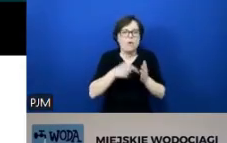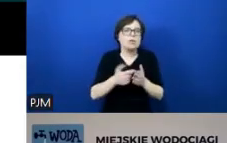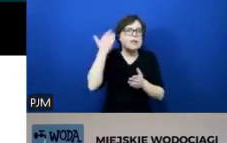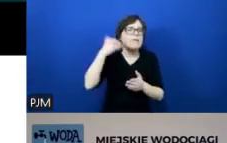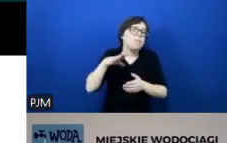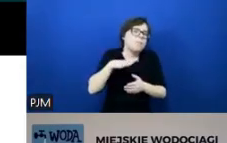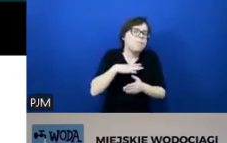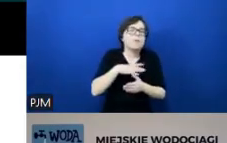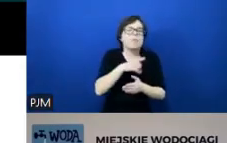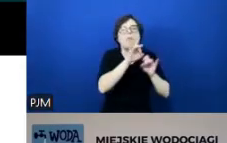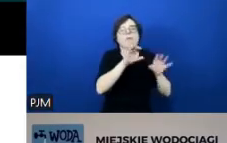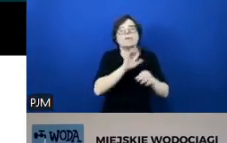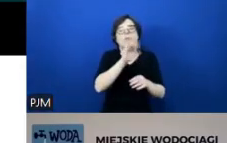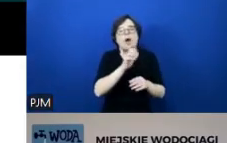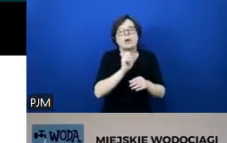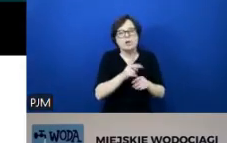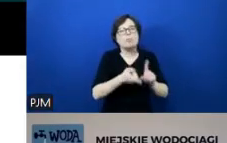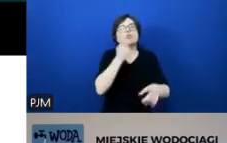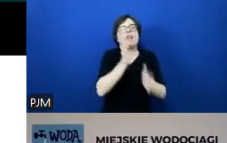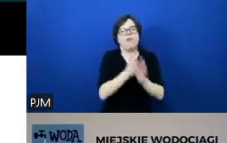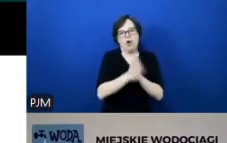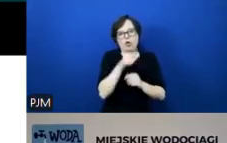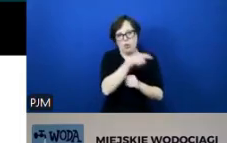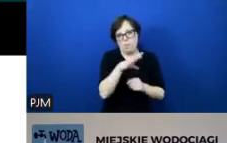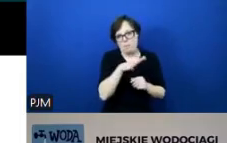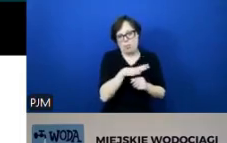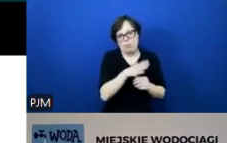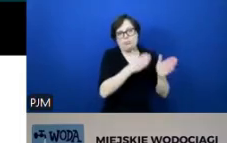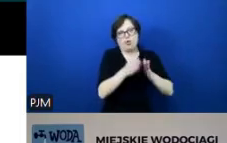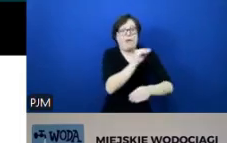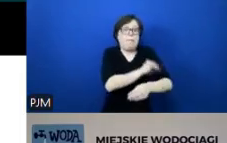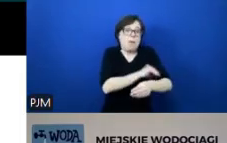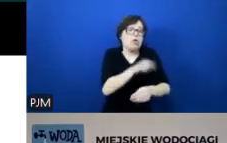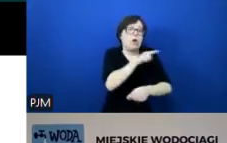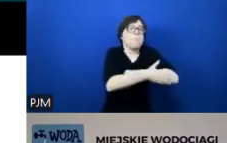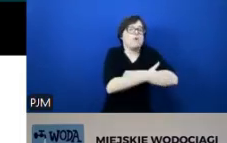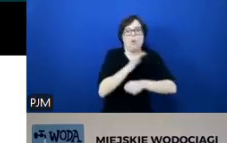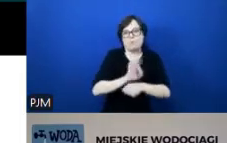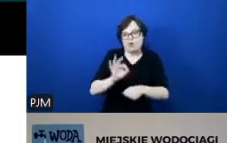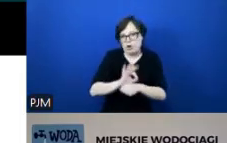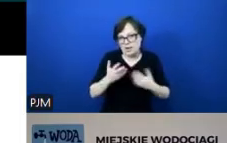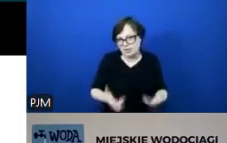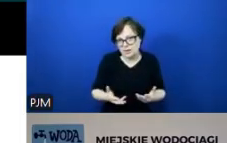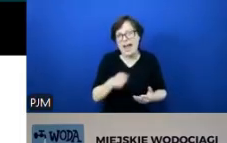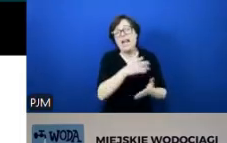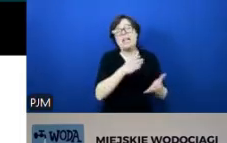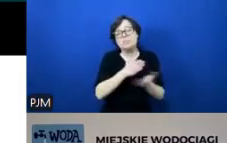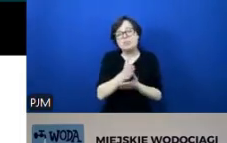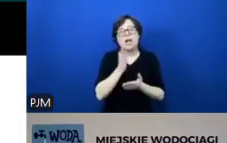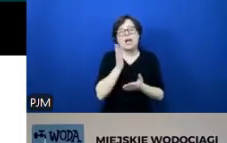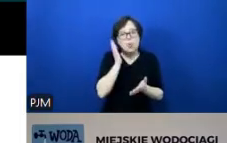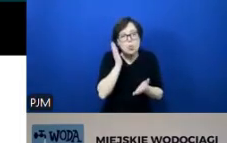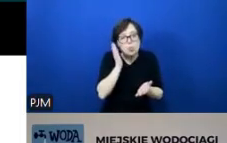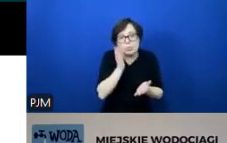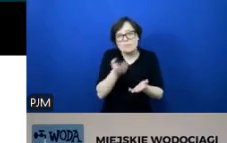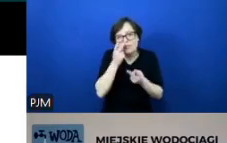There was a wrong methodology by Professor Błaszczyk even before the war, so it couldn't